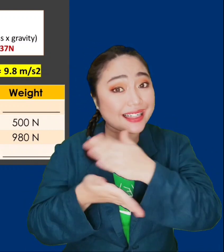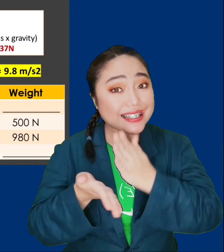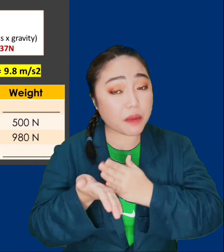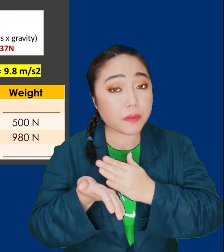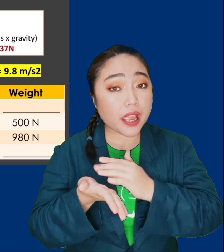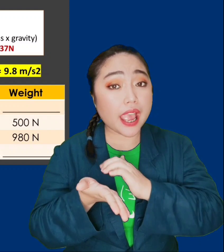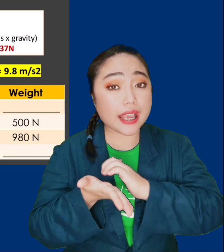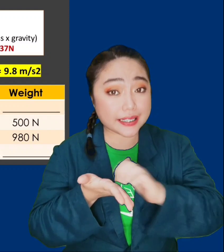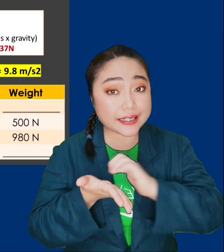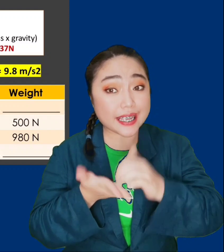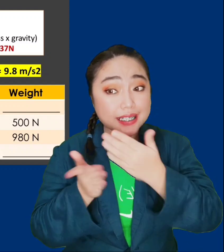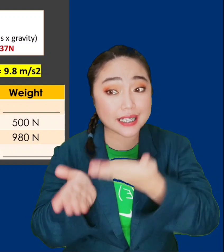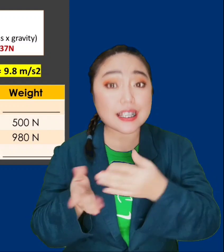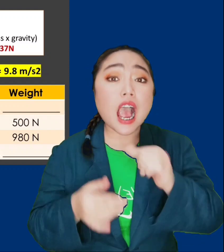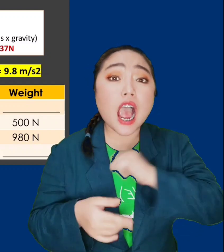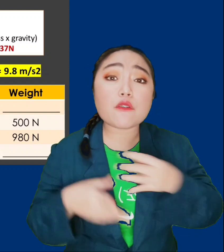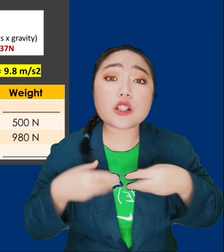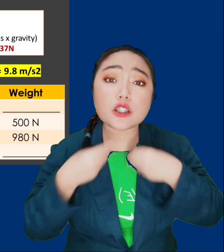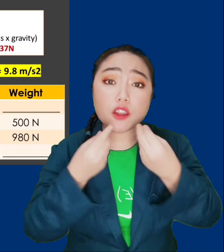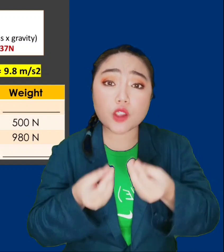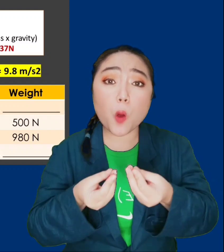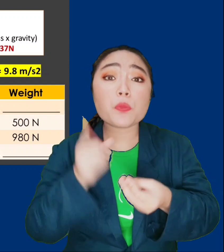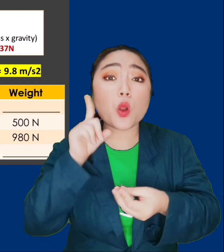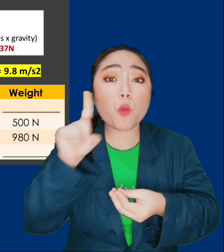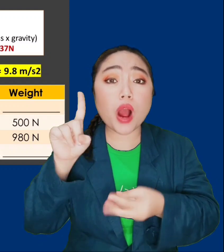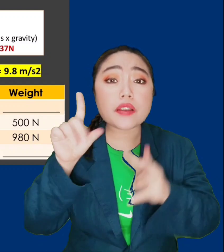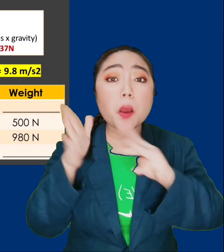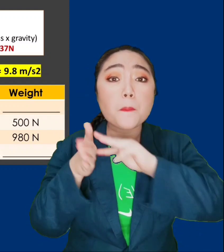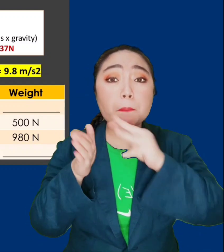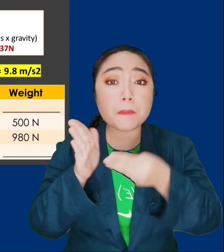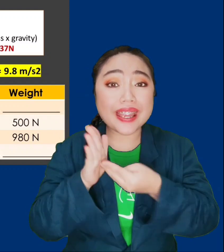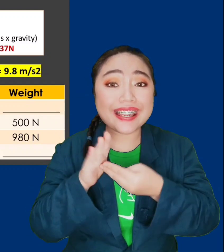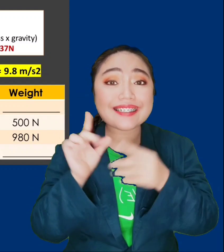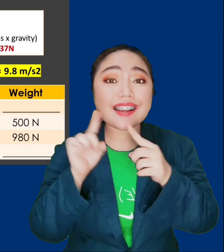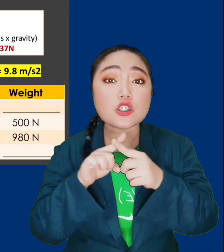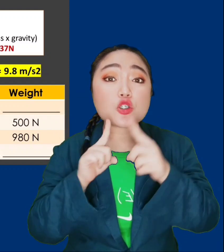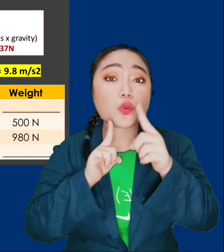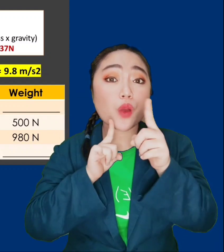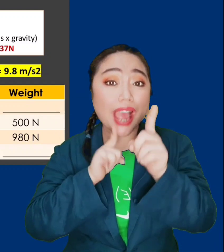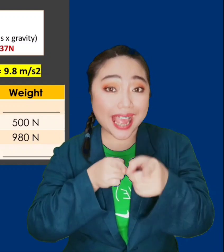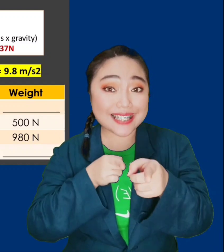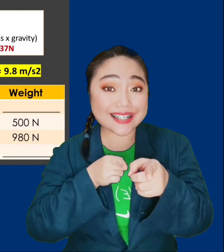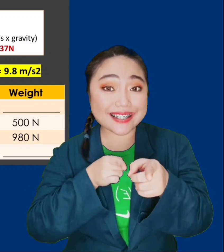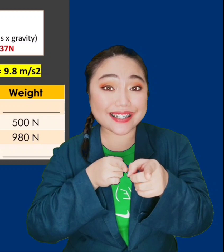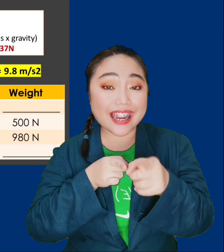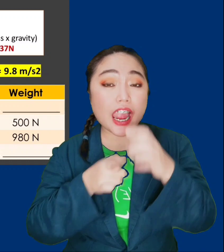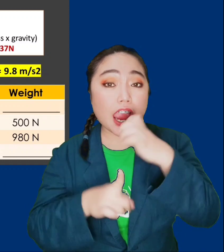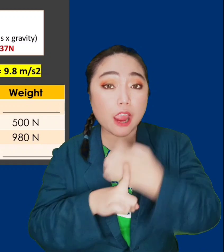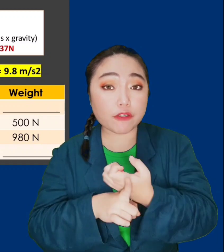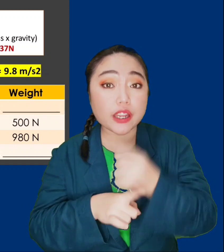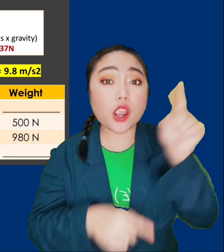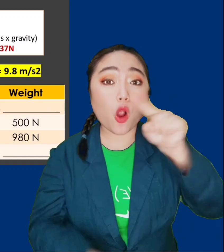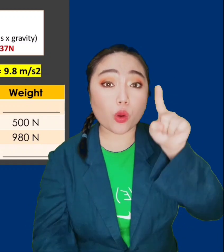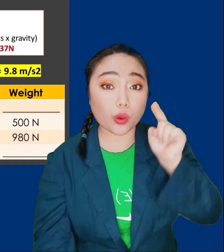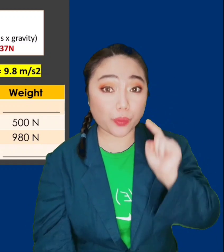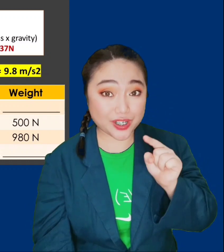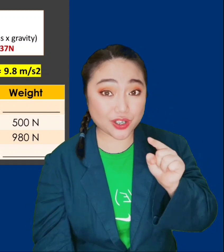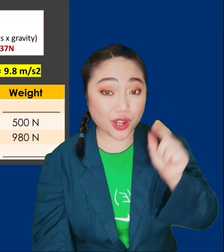So please answer some of these exercises. I will give you 1 minute to answer each